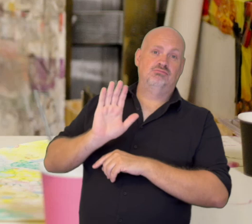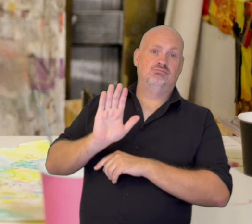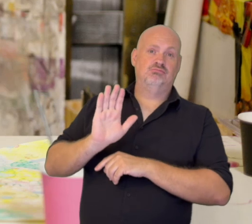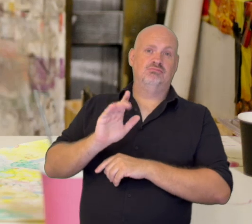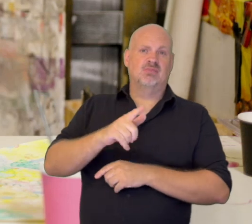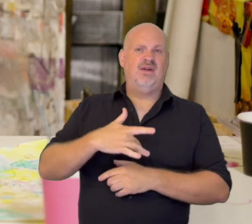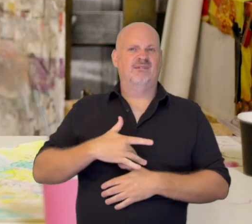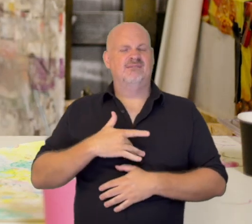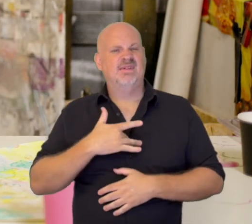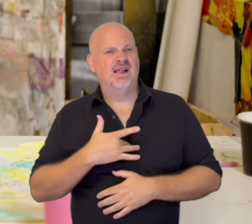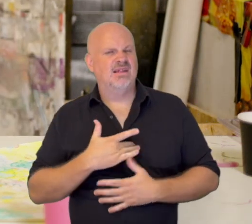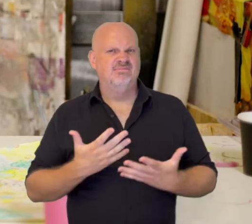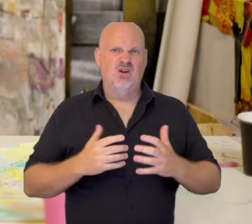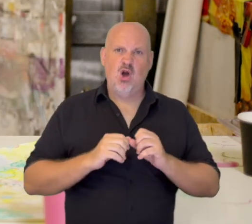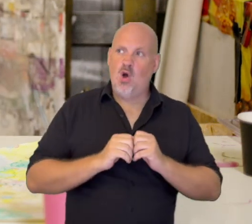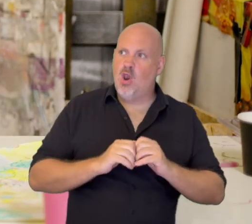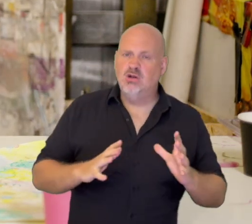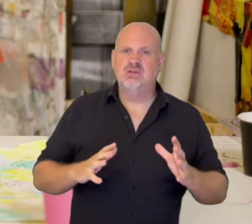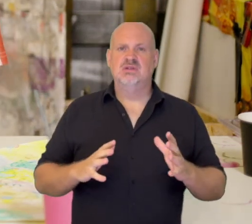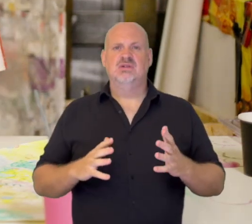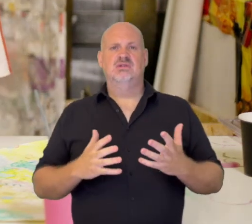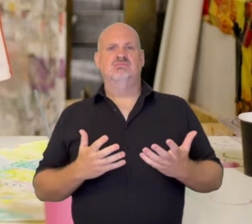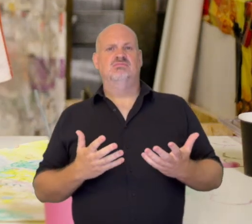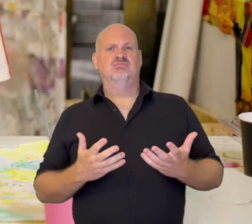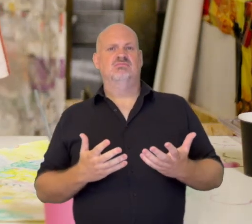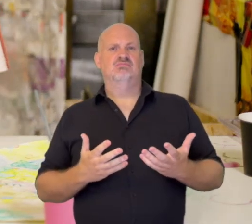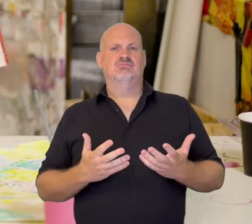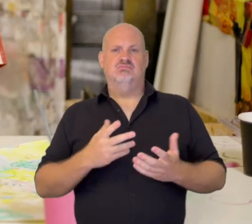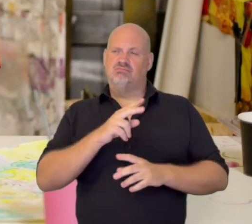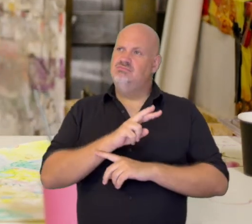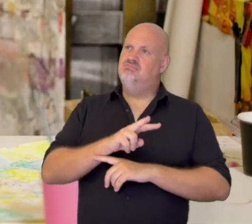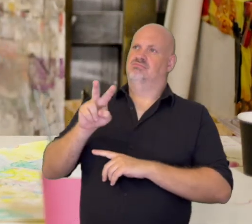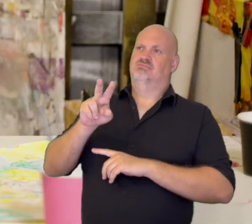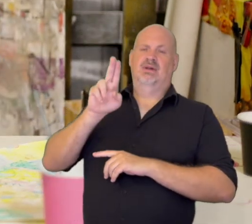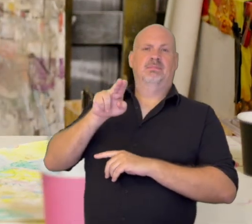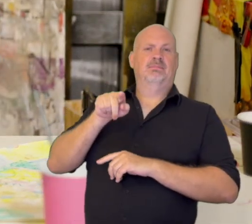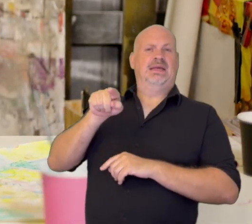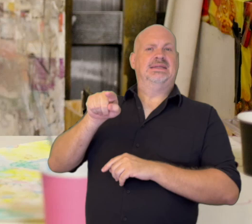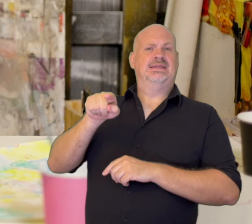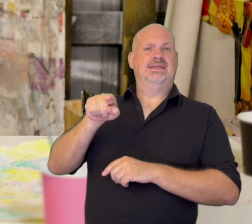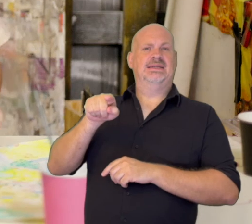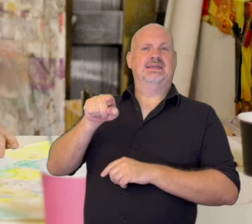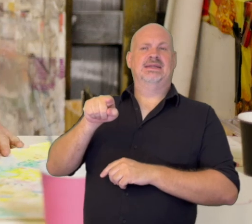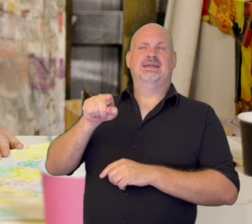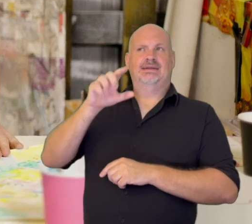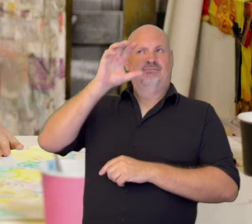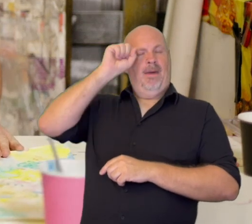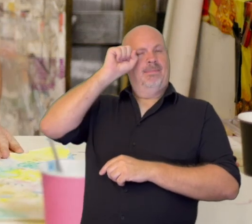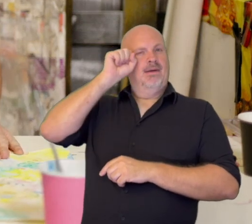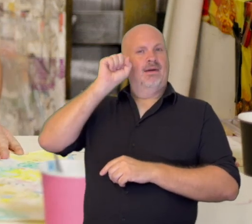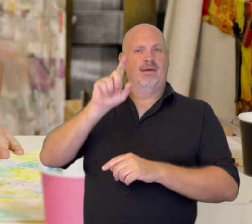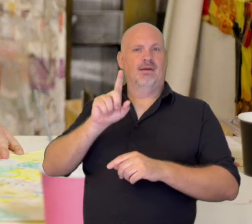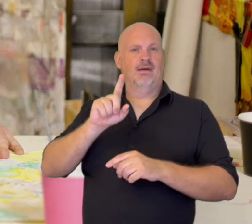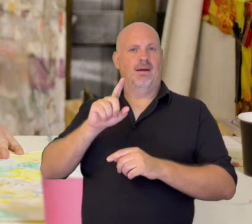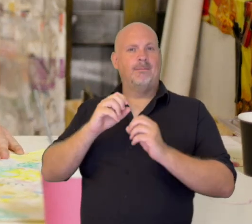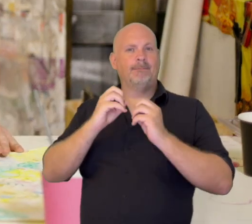if you're ever feeling that you're a bit lost, you can refer back to this painting and remember that the Bubbles, they didn't